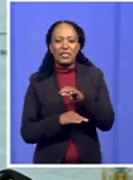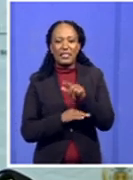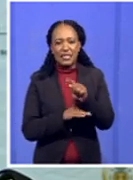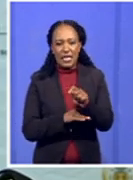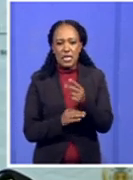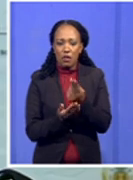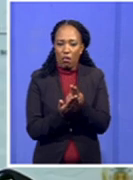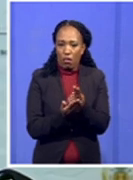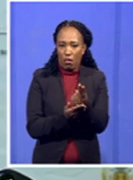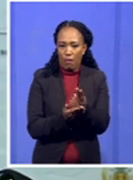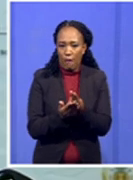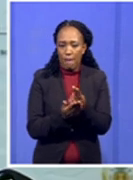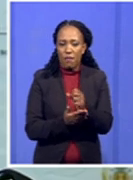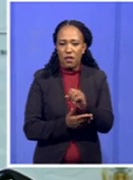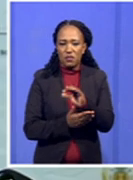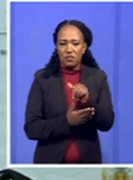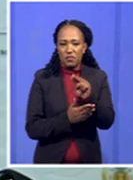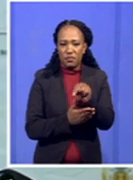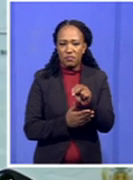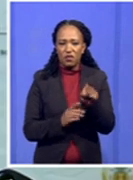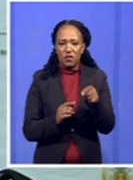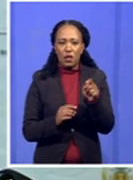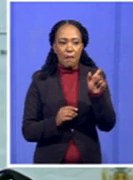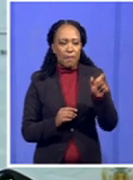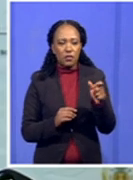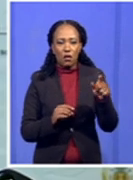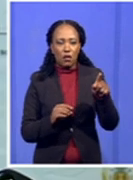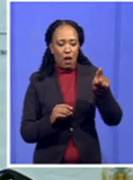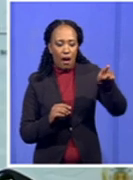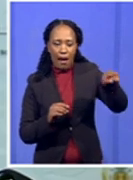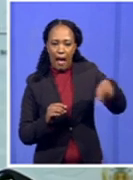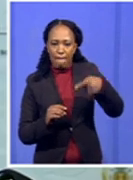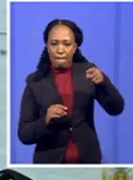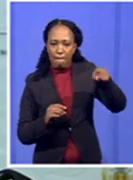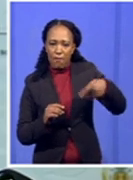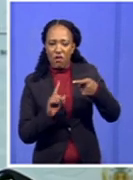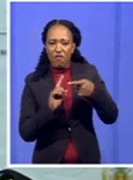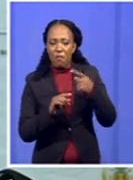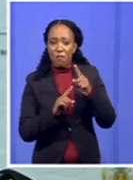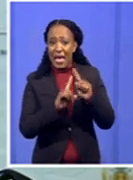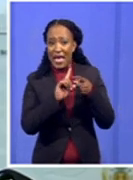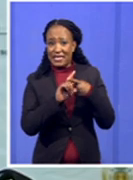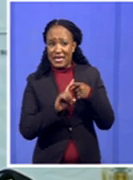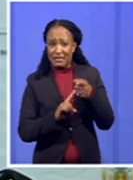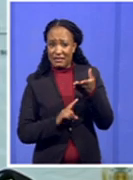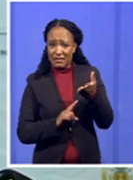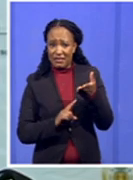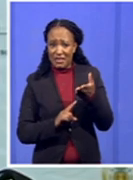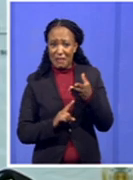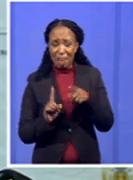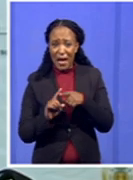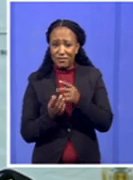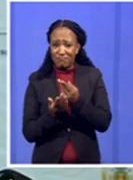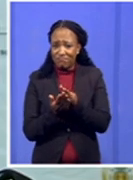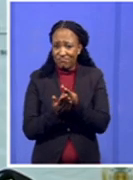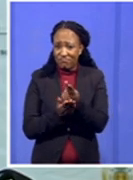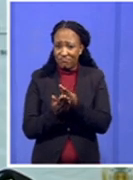you can't risk to bring in fresh patients from the accident scene, for instance, when you don't have a CT scan.